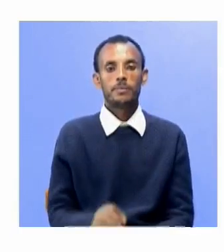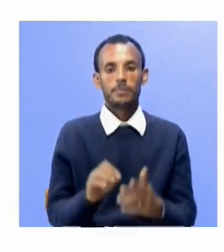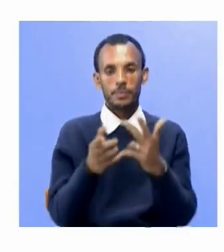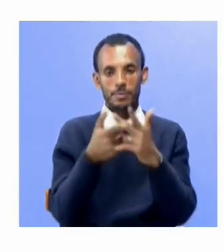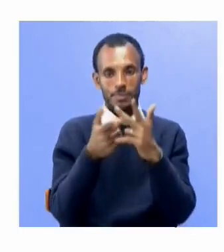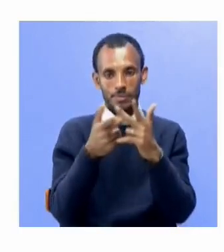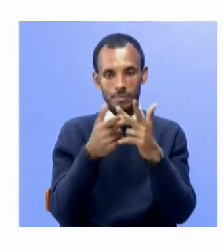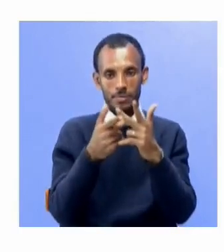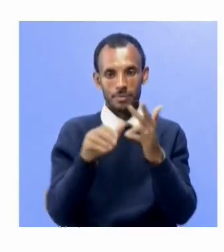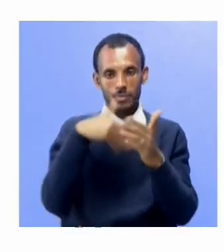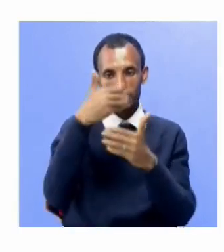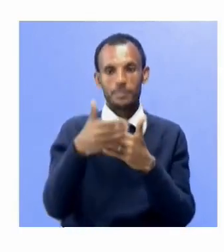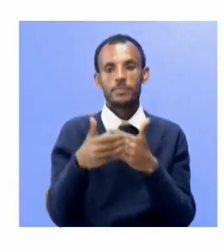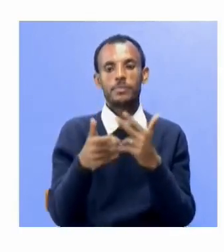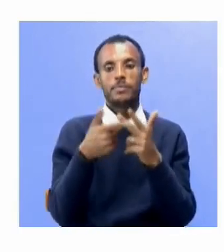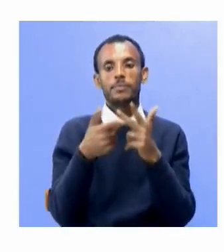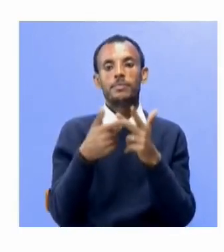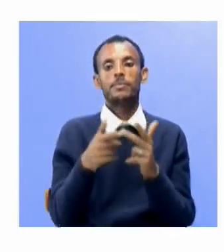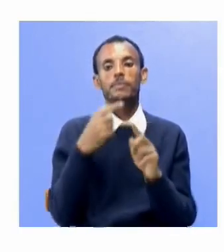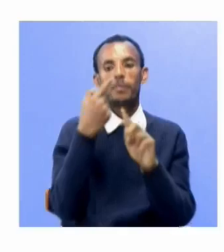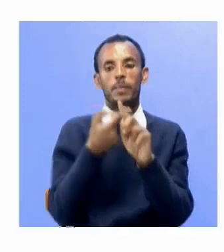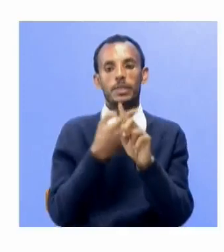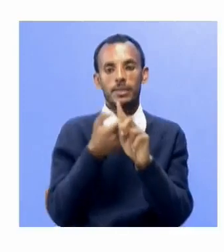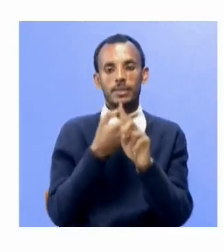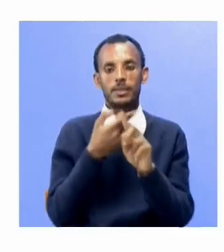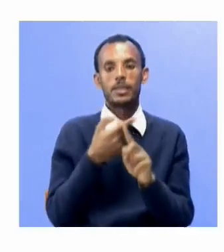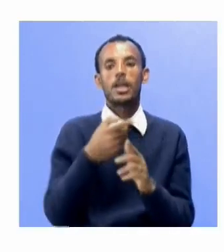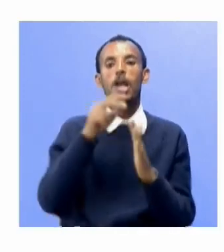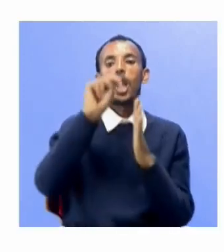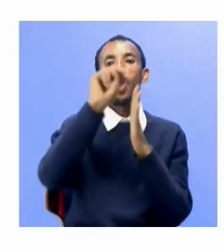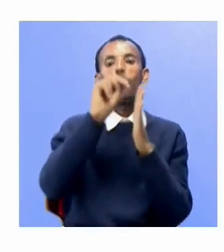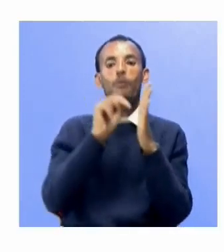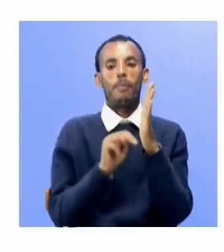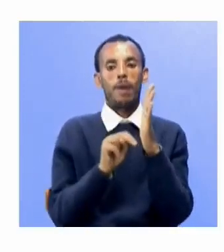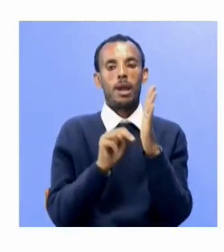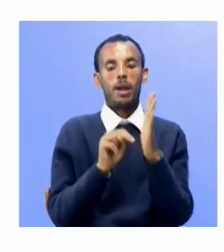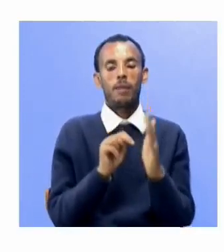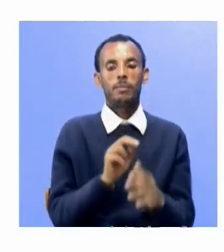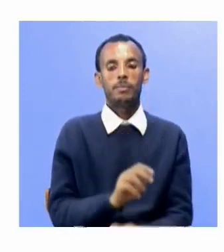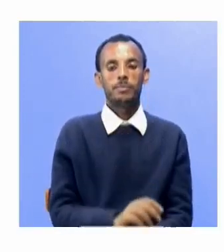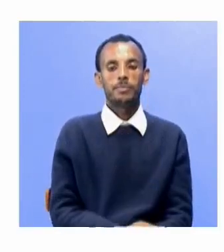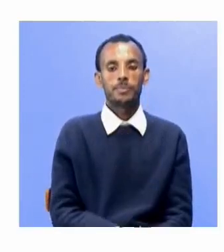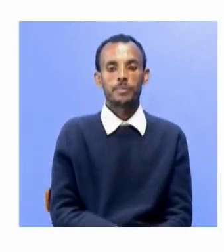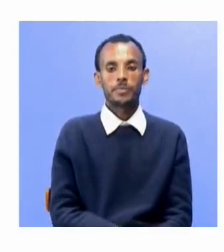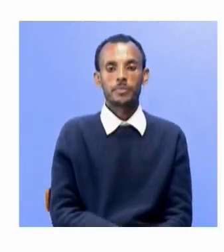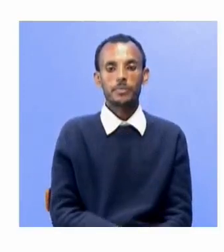And the third month is this November,